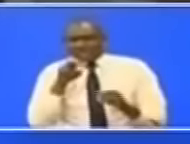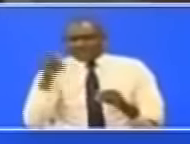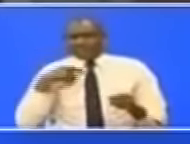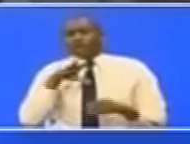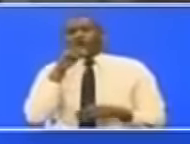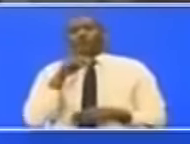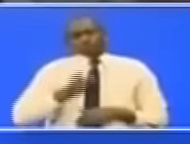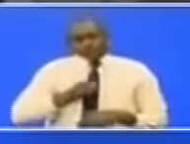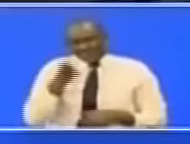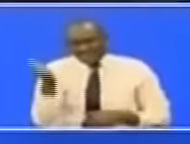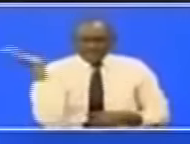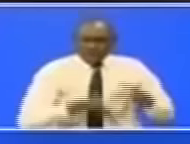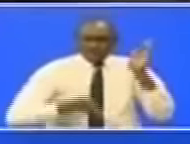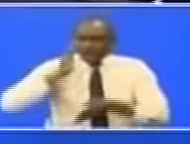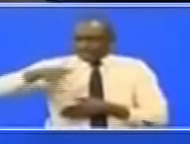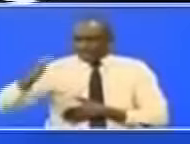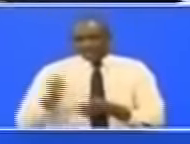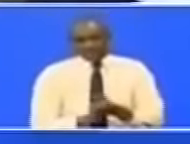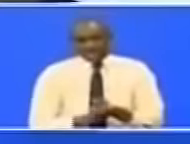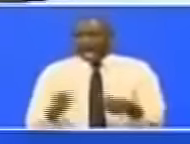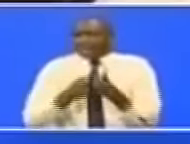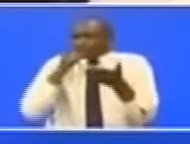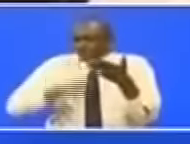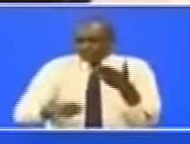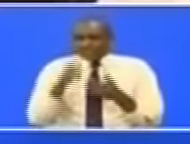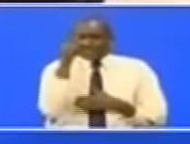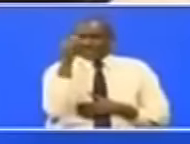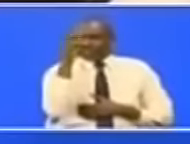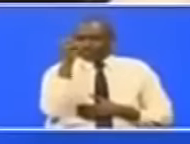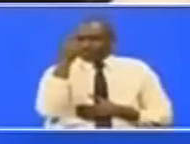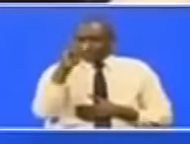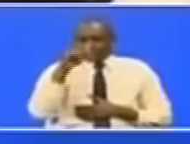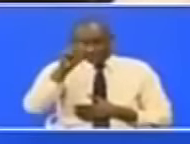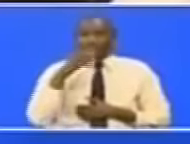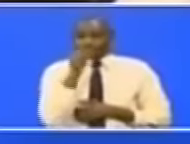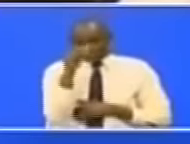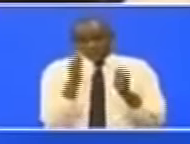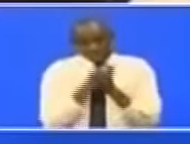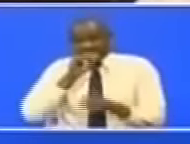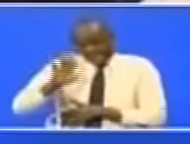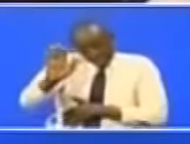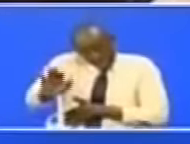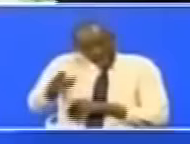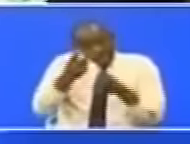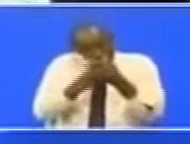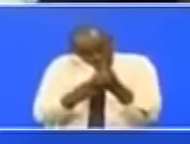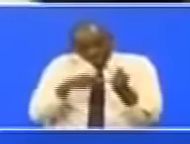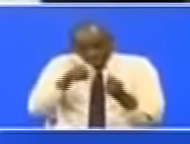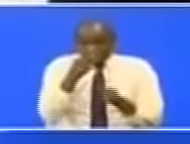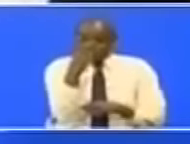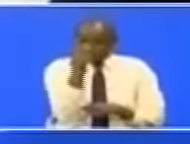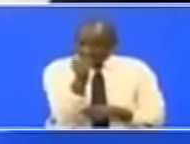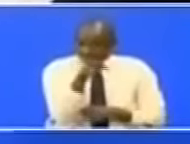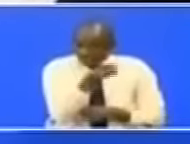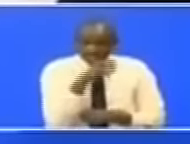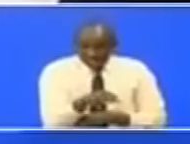mama amerara na amekatakatwa. It is alleged that Timothy Kamau, aged 50, and his son Anthony Mungendi, aged 25